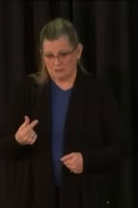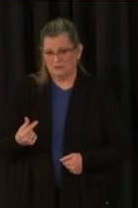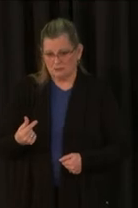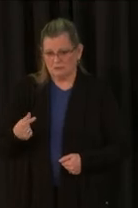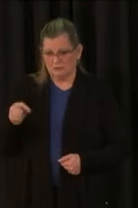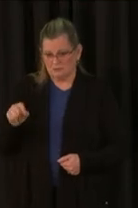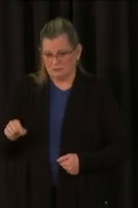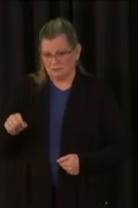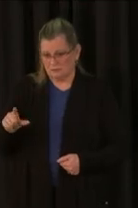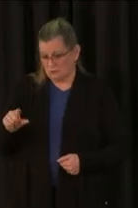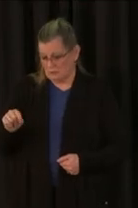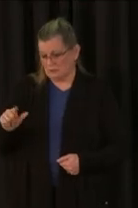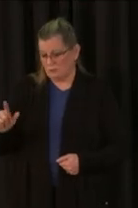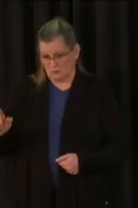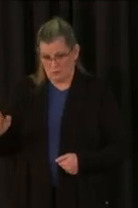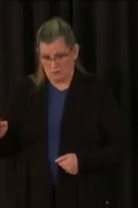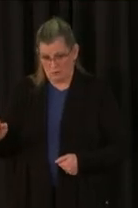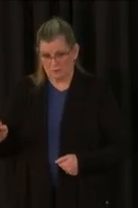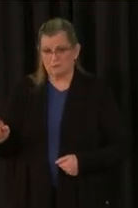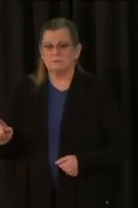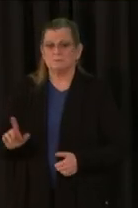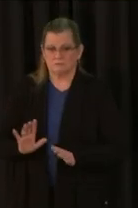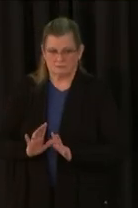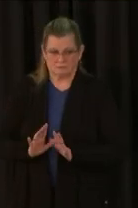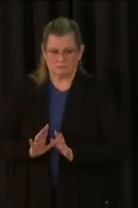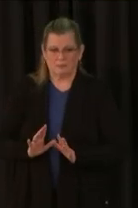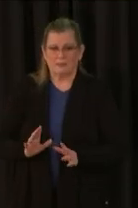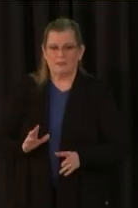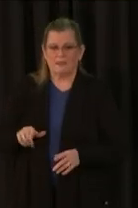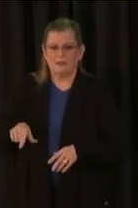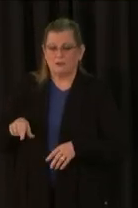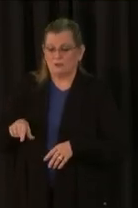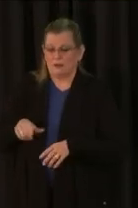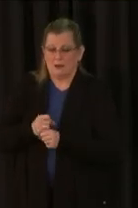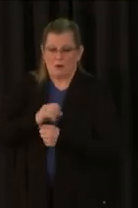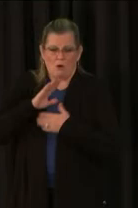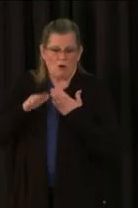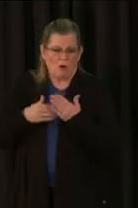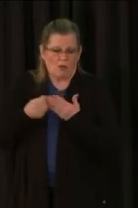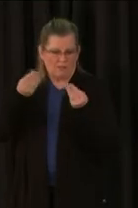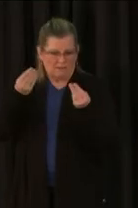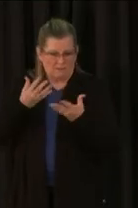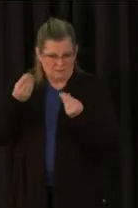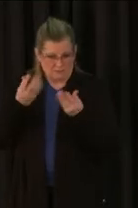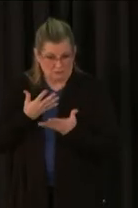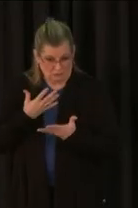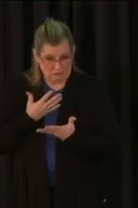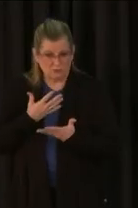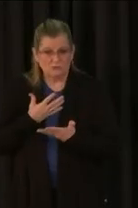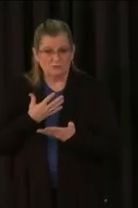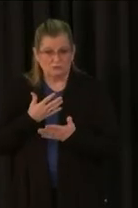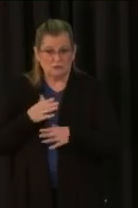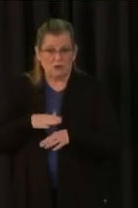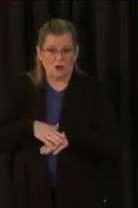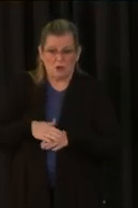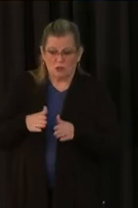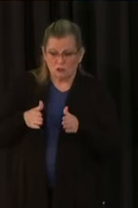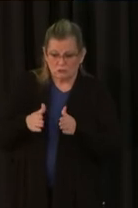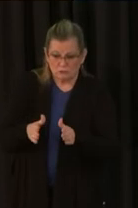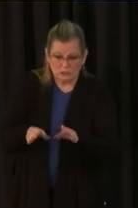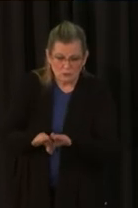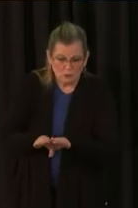888-777, so that way you can get all of the updated information on street